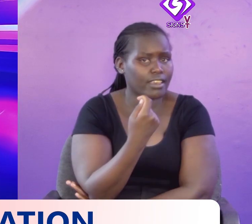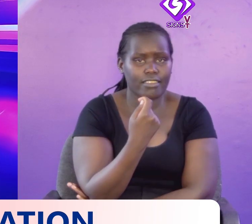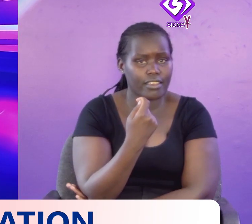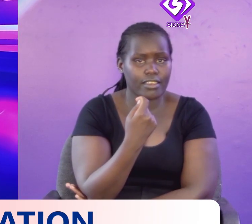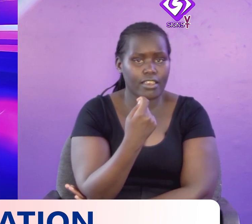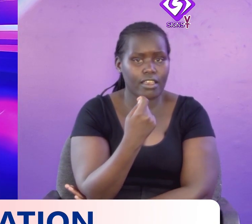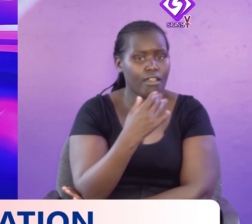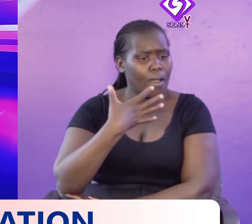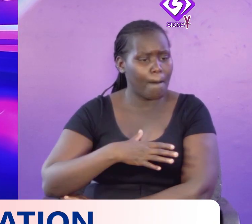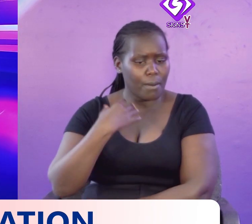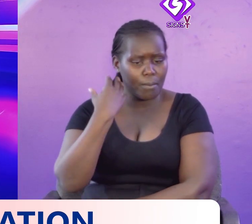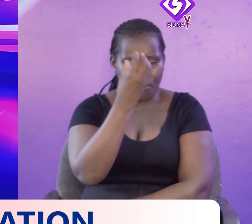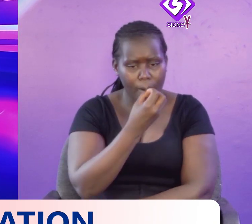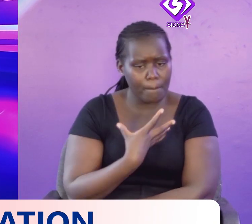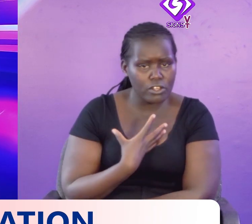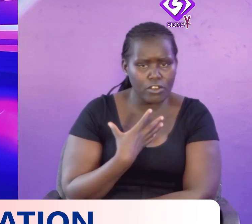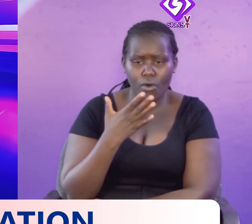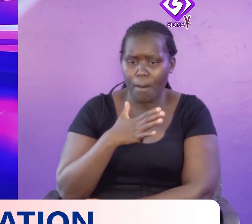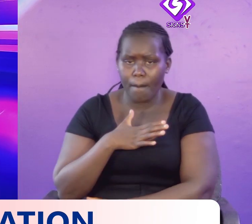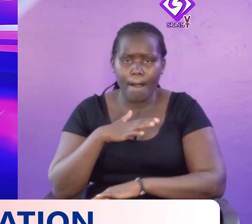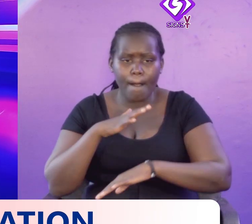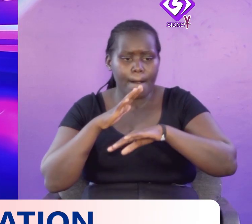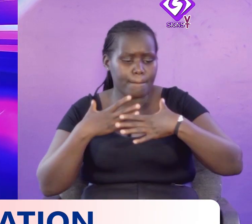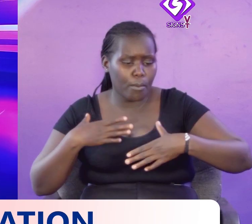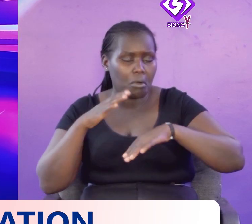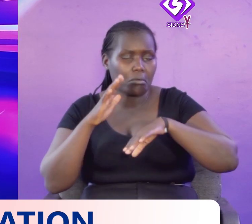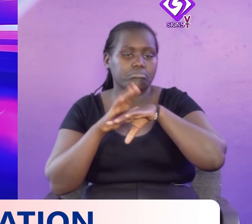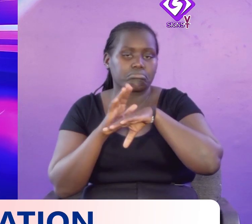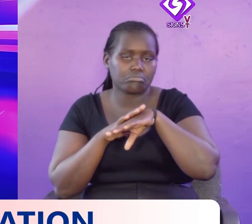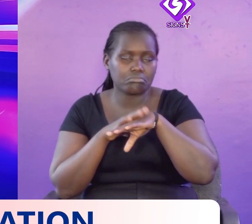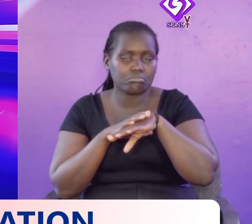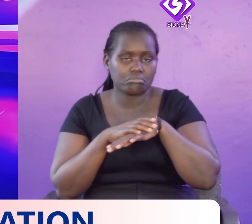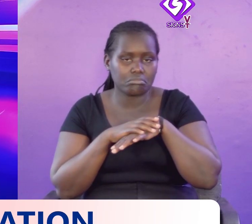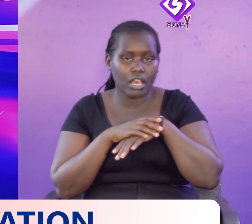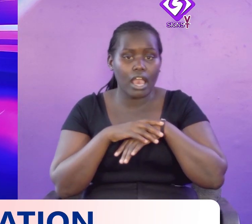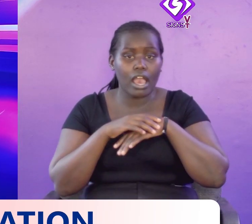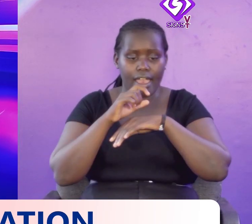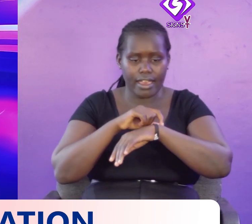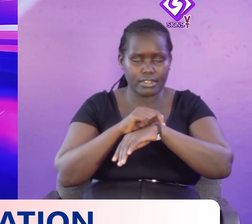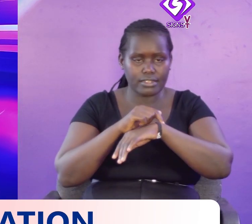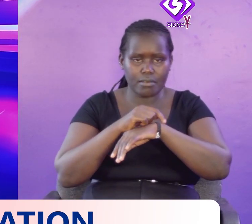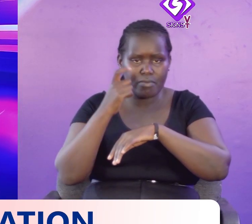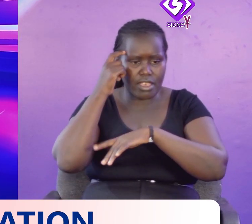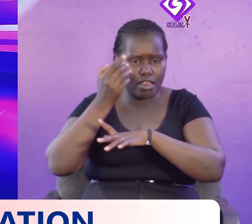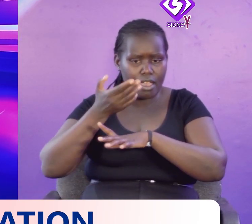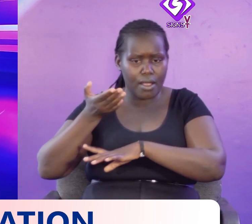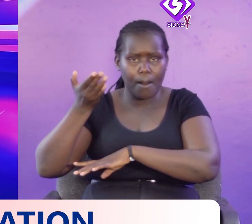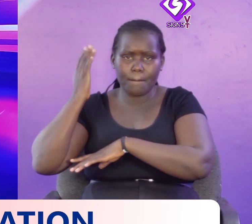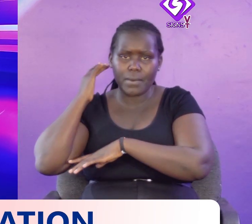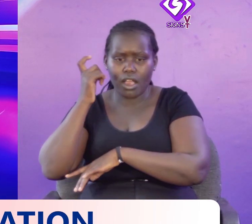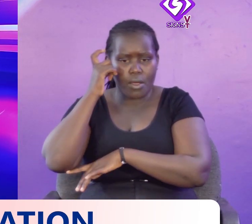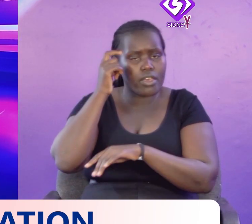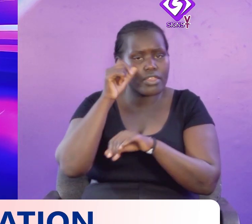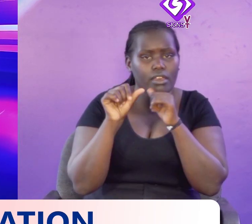so beautiful. Okay. My people are good. And when I take it back just a little bit, we are thinking